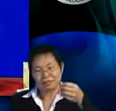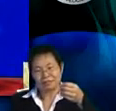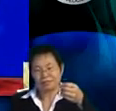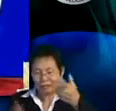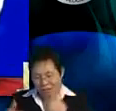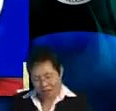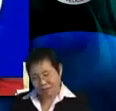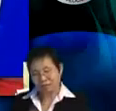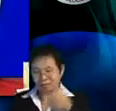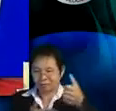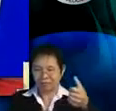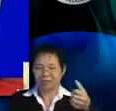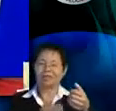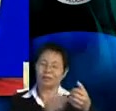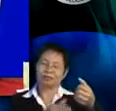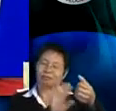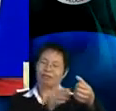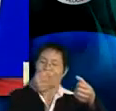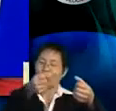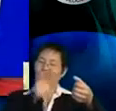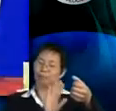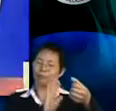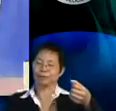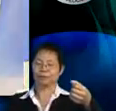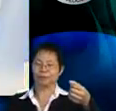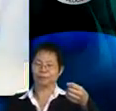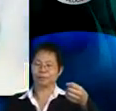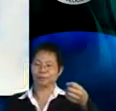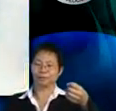Allow the mixture to stand for a while.